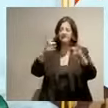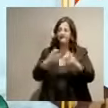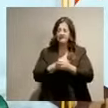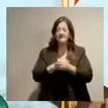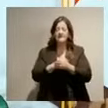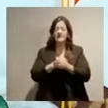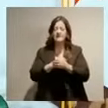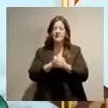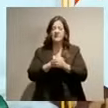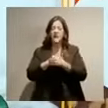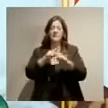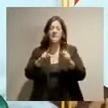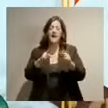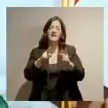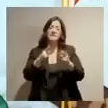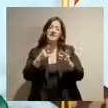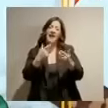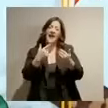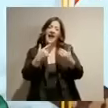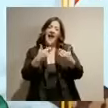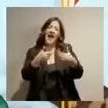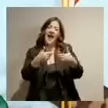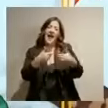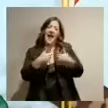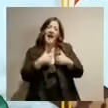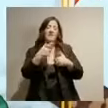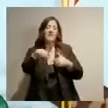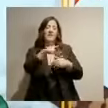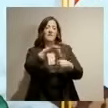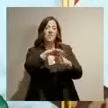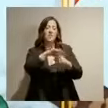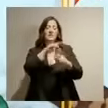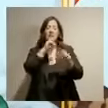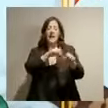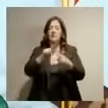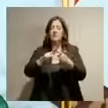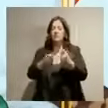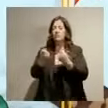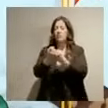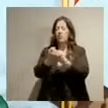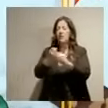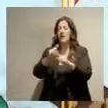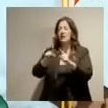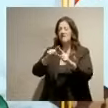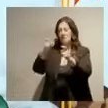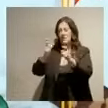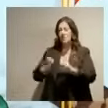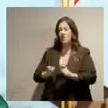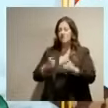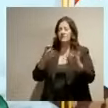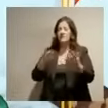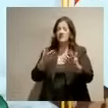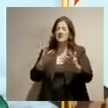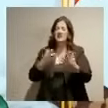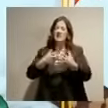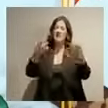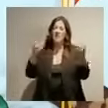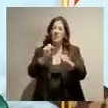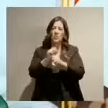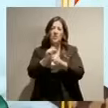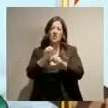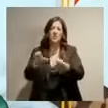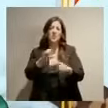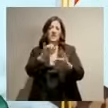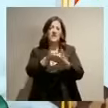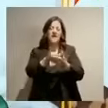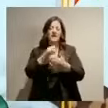by the way, getting the voters to where they need to be to reform Proposition 2, which is an enormous undertaking. And that's why we don't